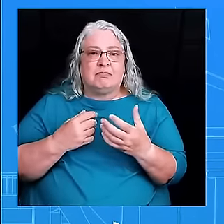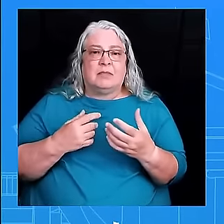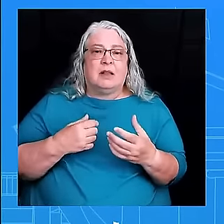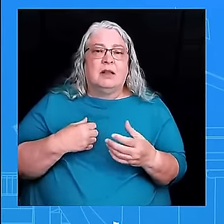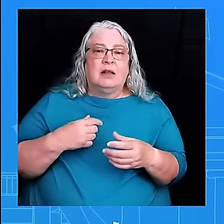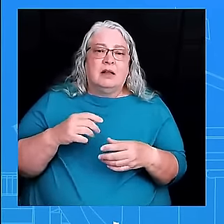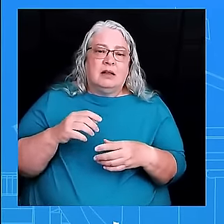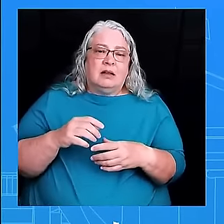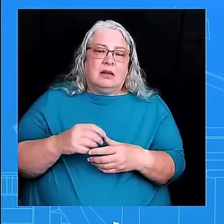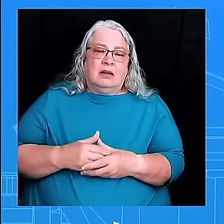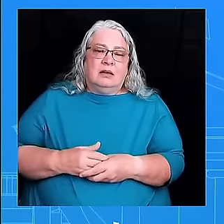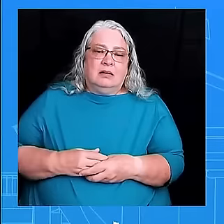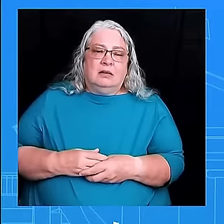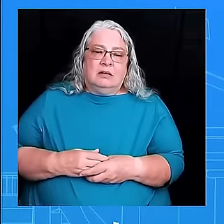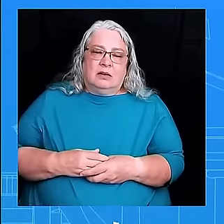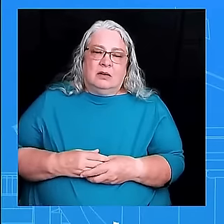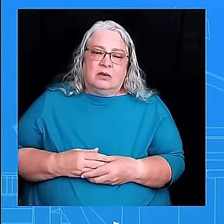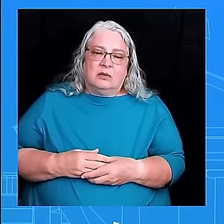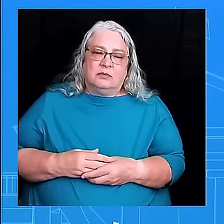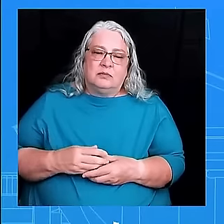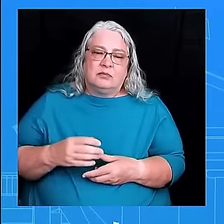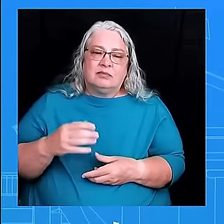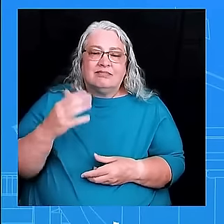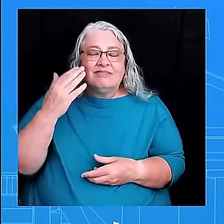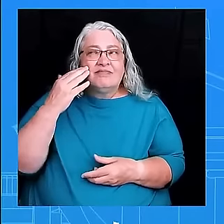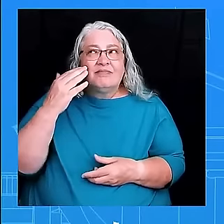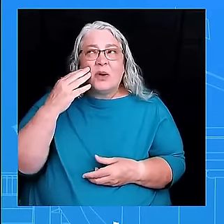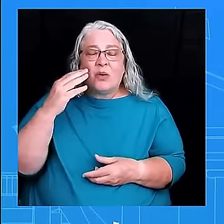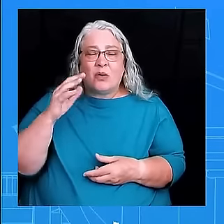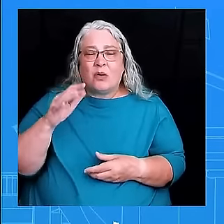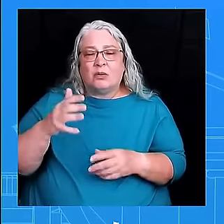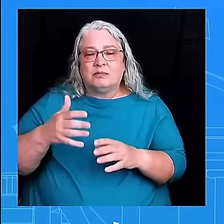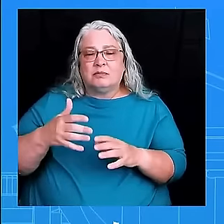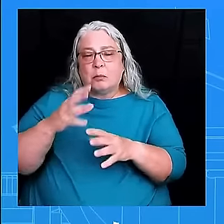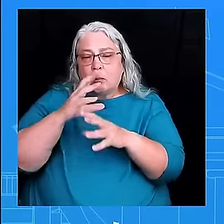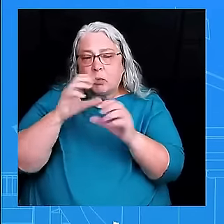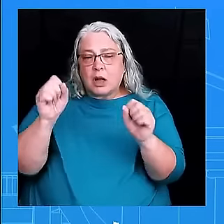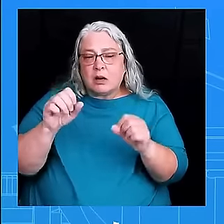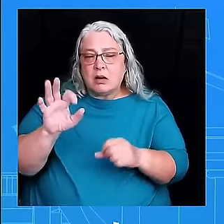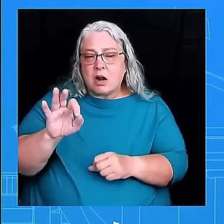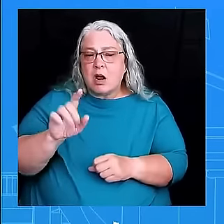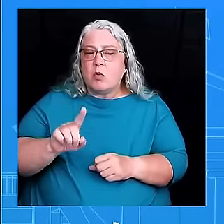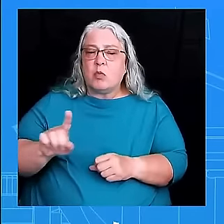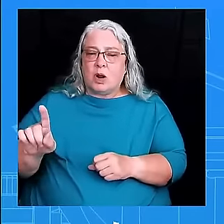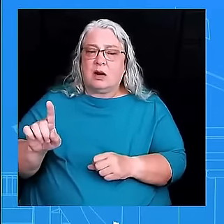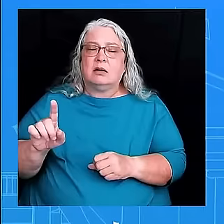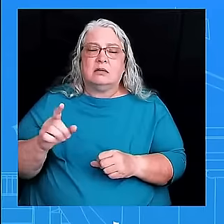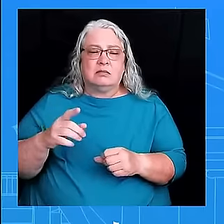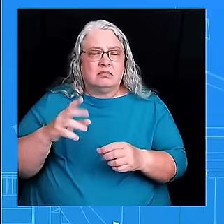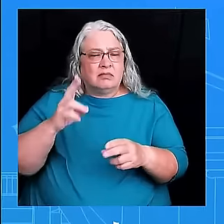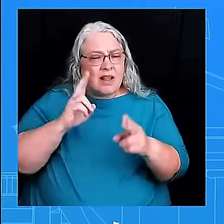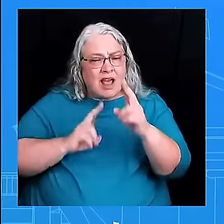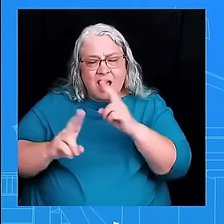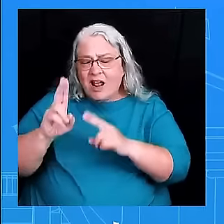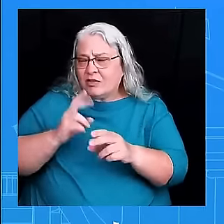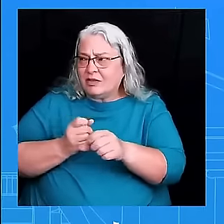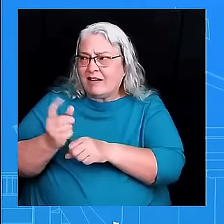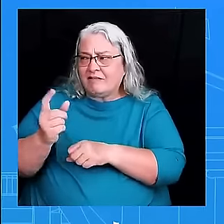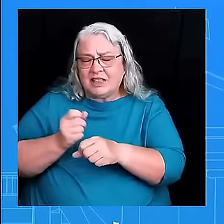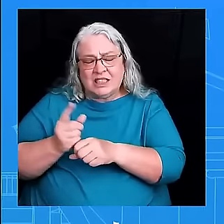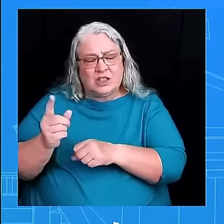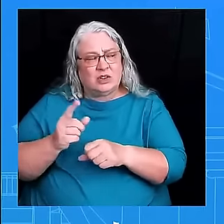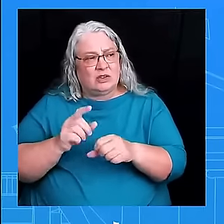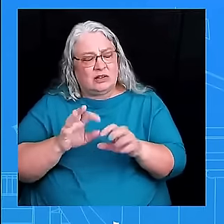The president on 9/11 has honored them every year, and the families who lost their loved one on that terrible day. And